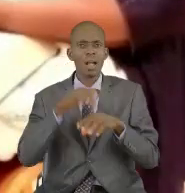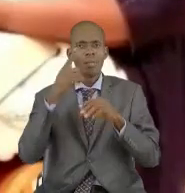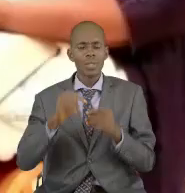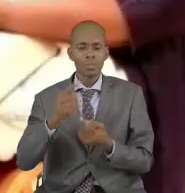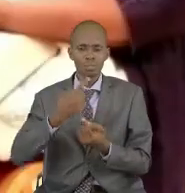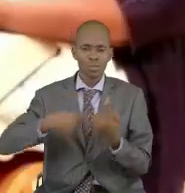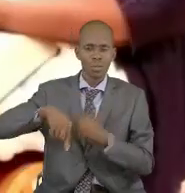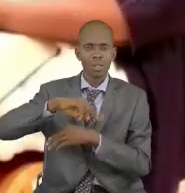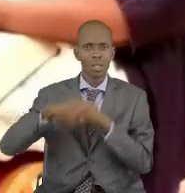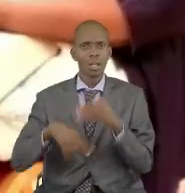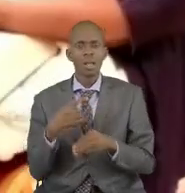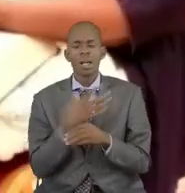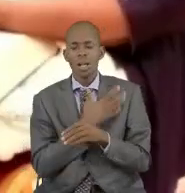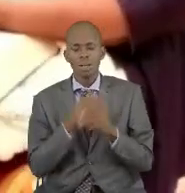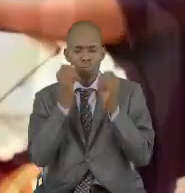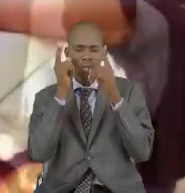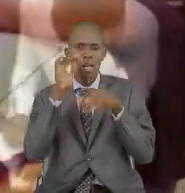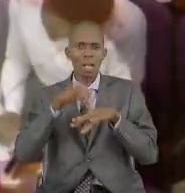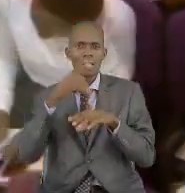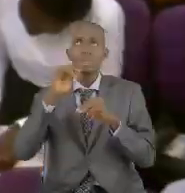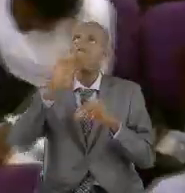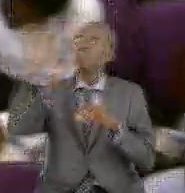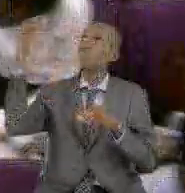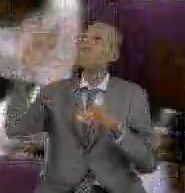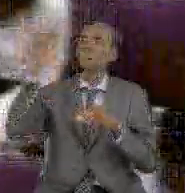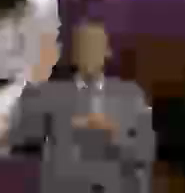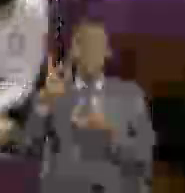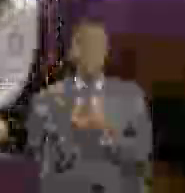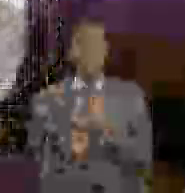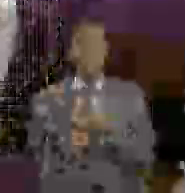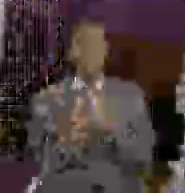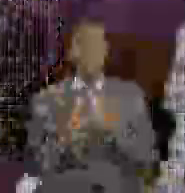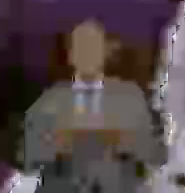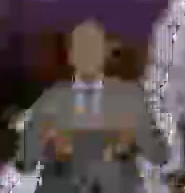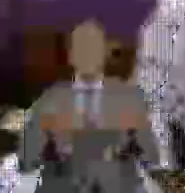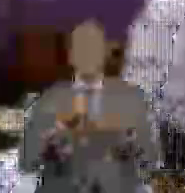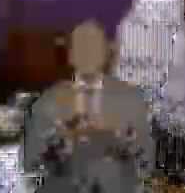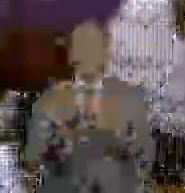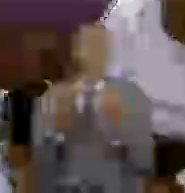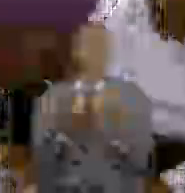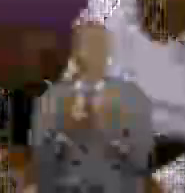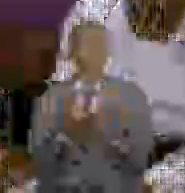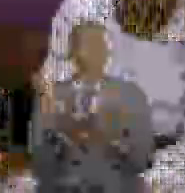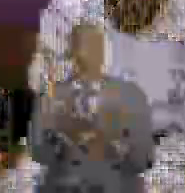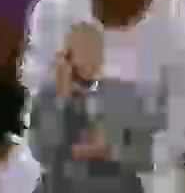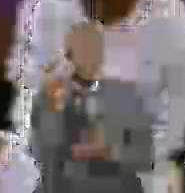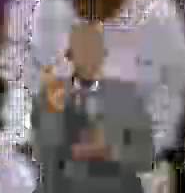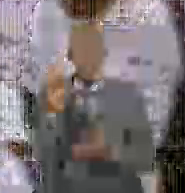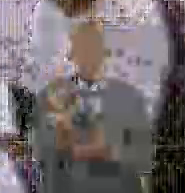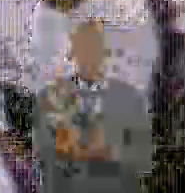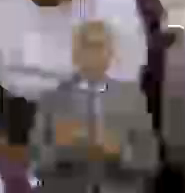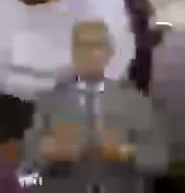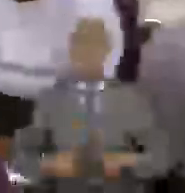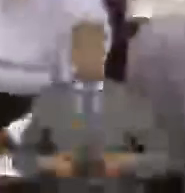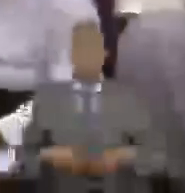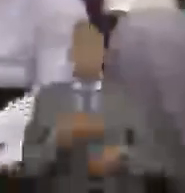that came to his life now. All that heard him, young and old, all that had him, the